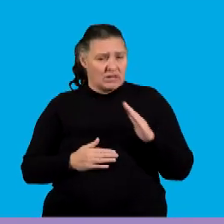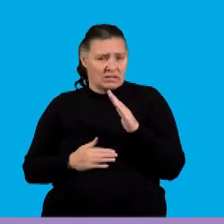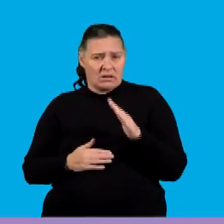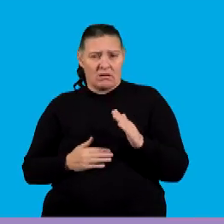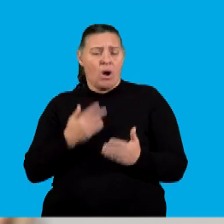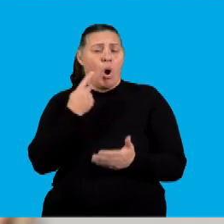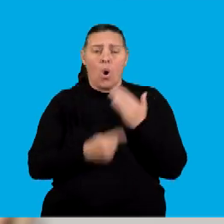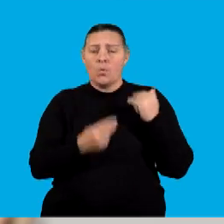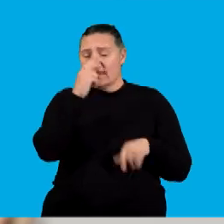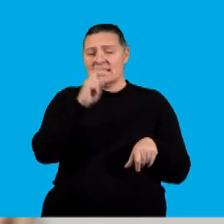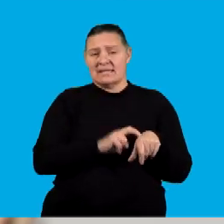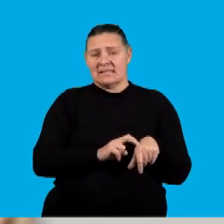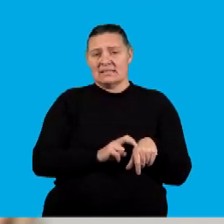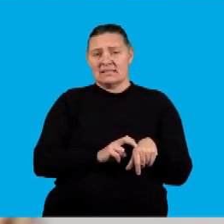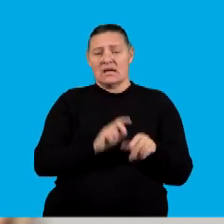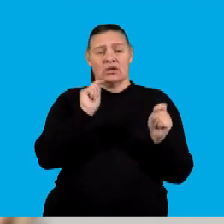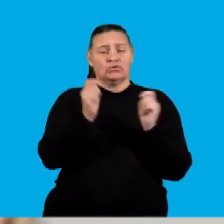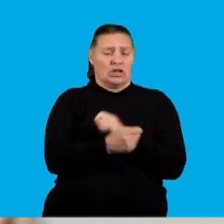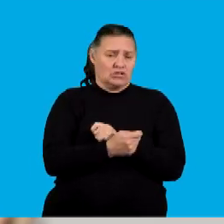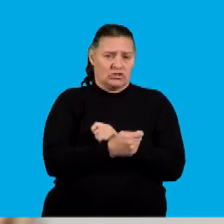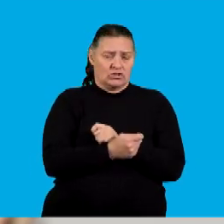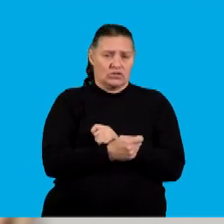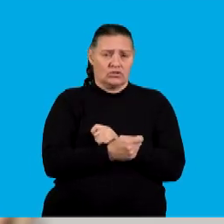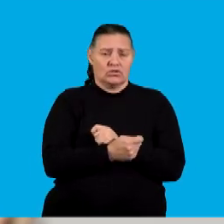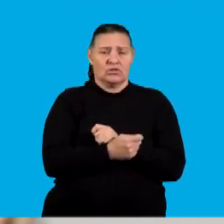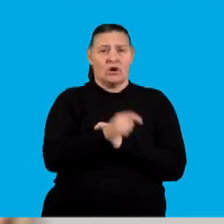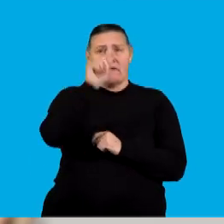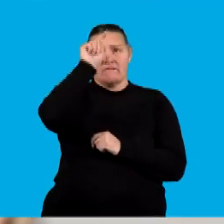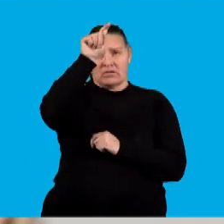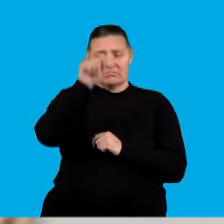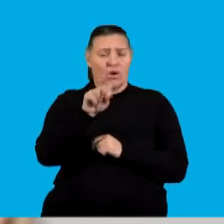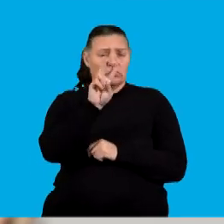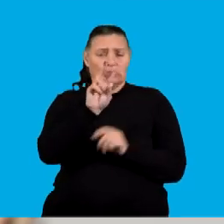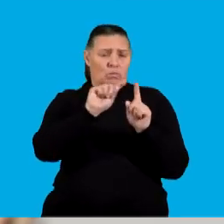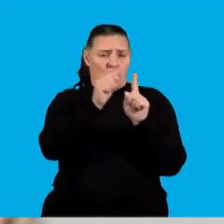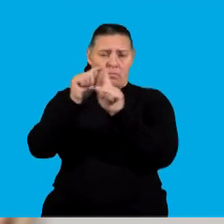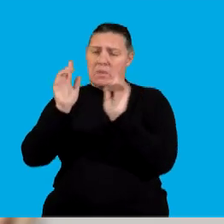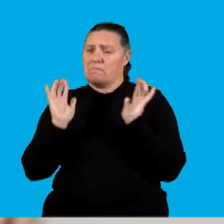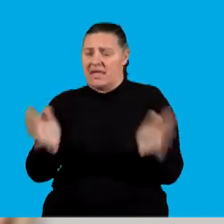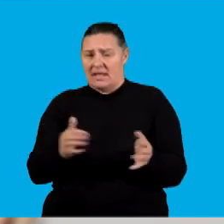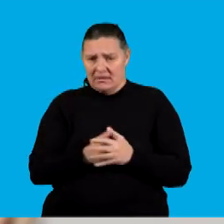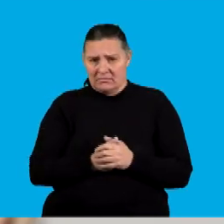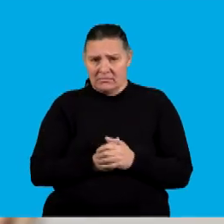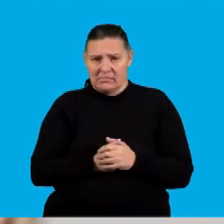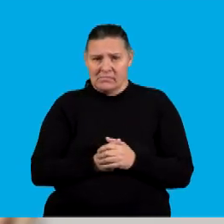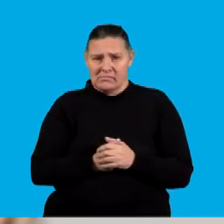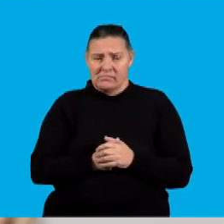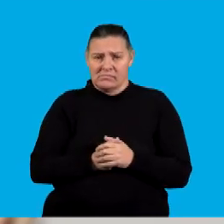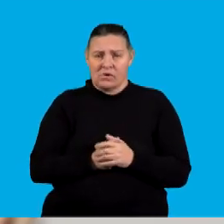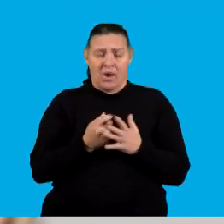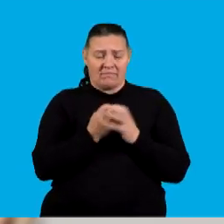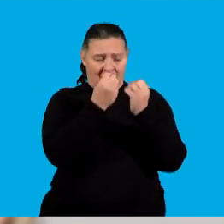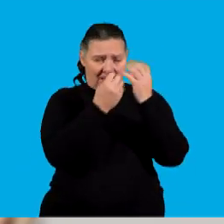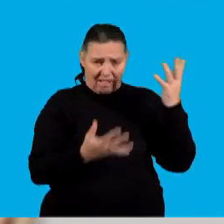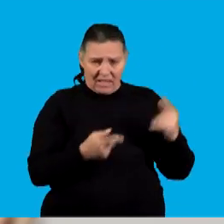calculating the gradient, we only need the vertical change and the horizontal change between 2 points only. But since as well